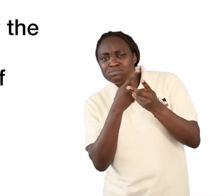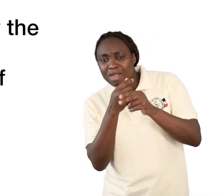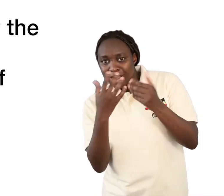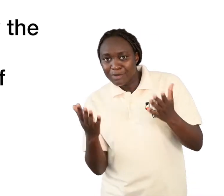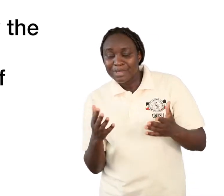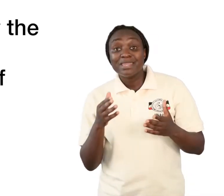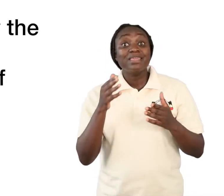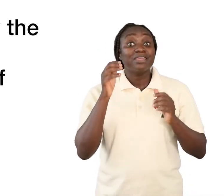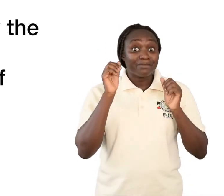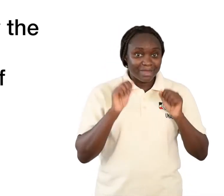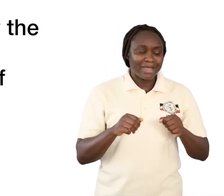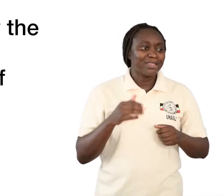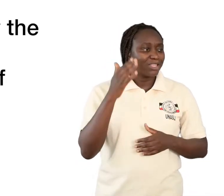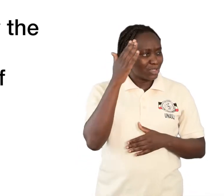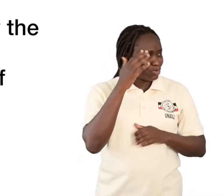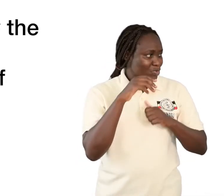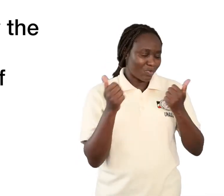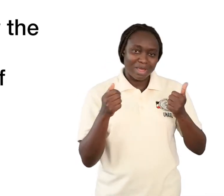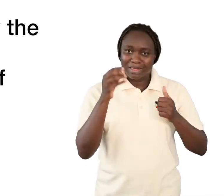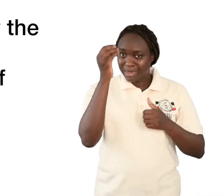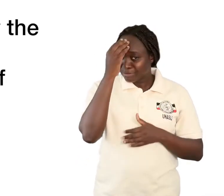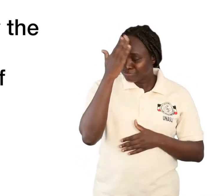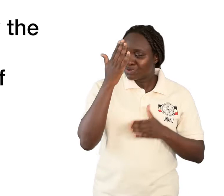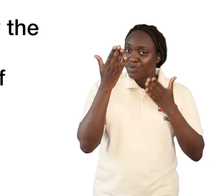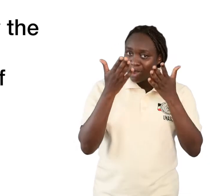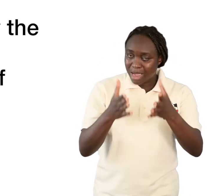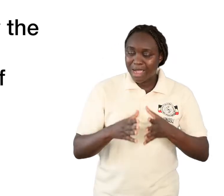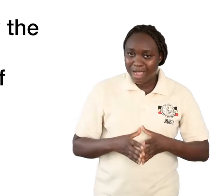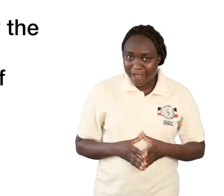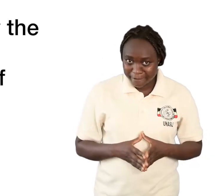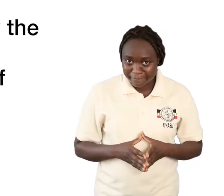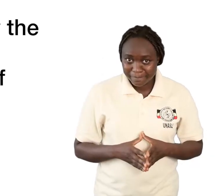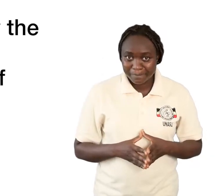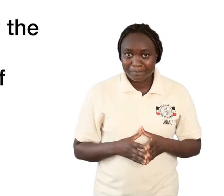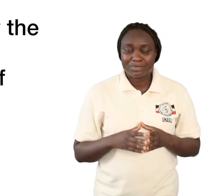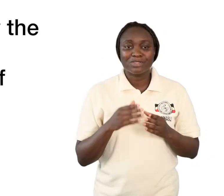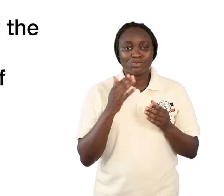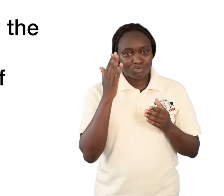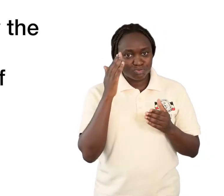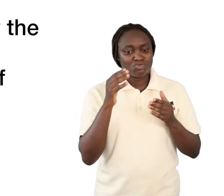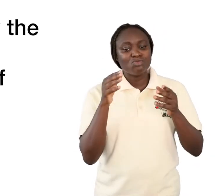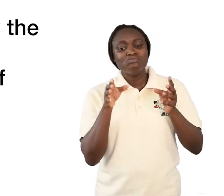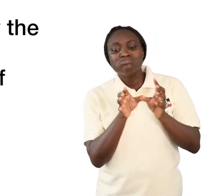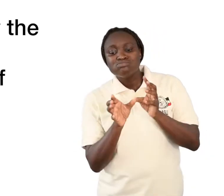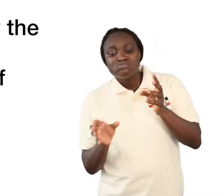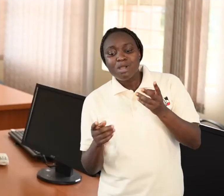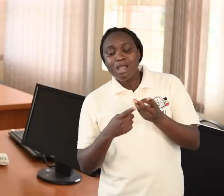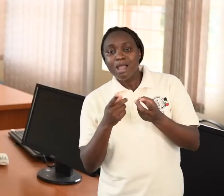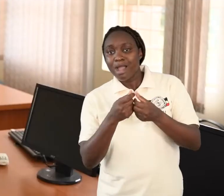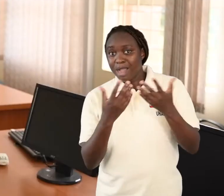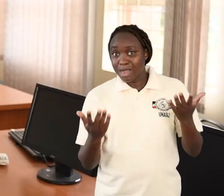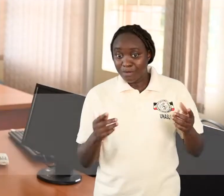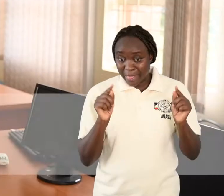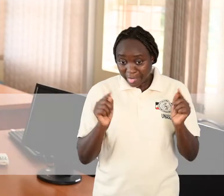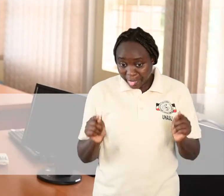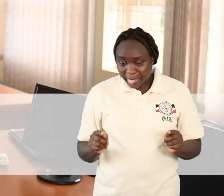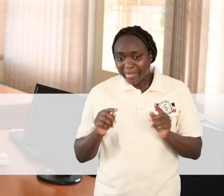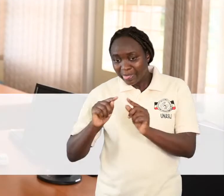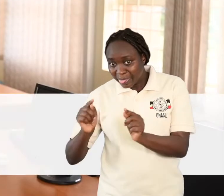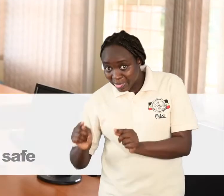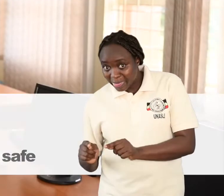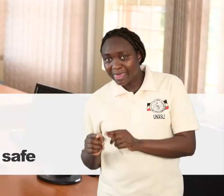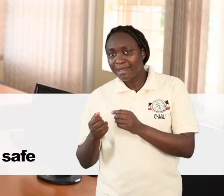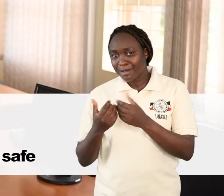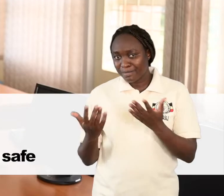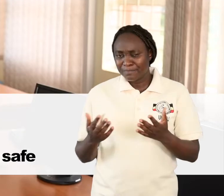have achieved that objective of telling the number of subsets. So